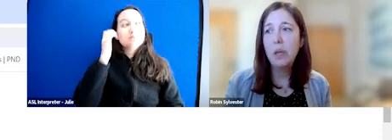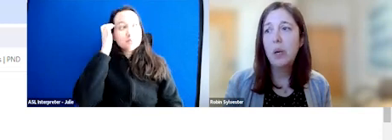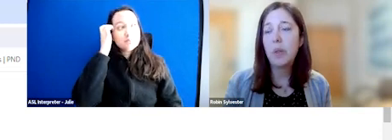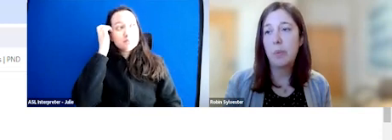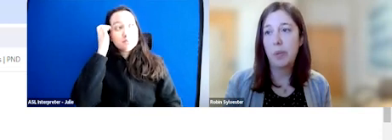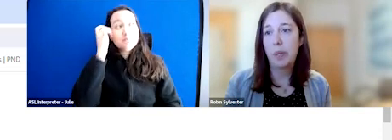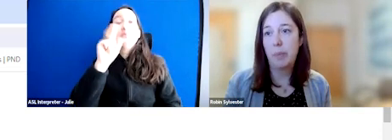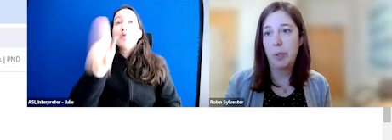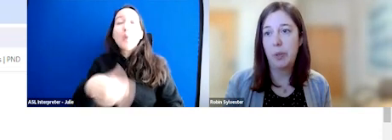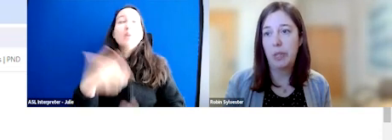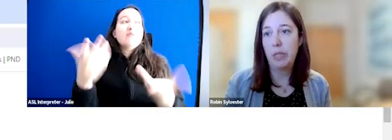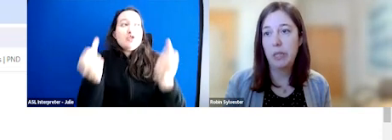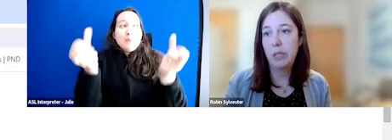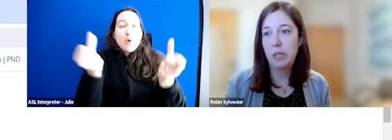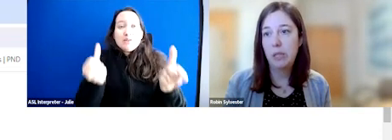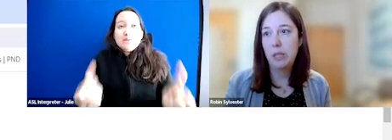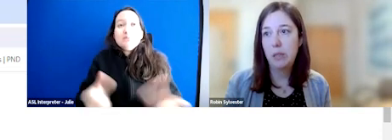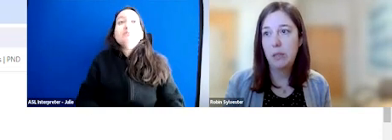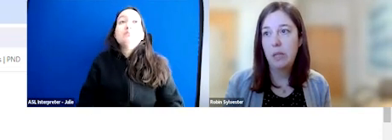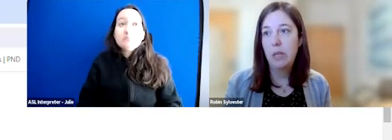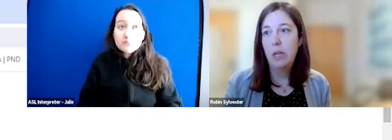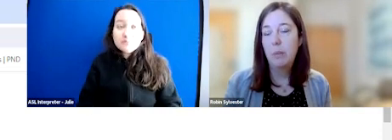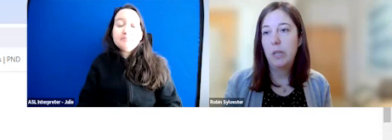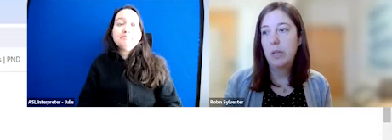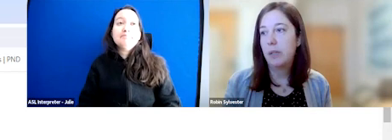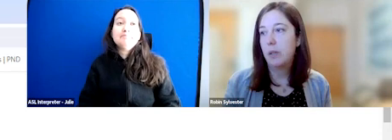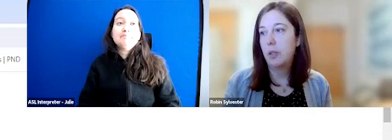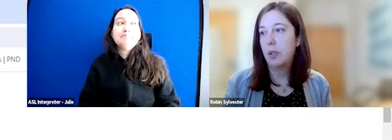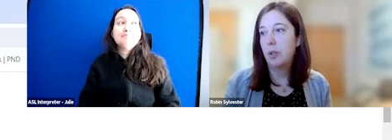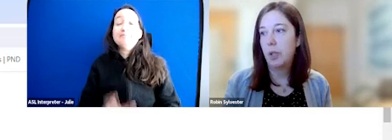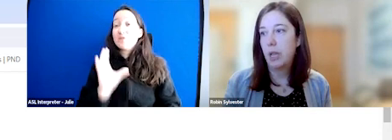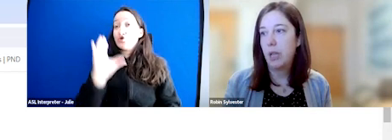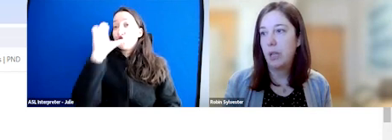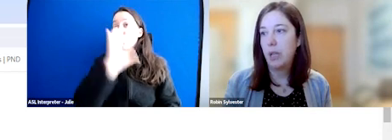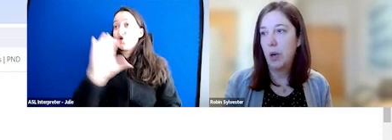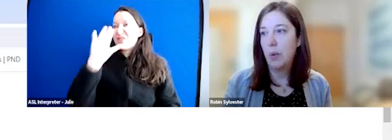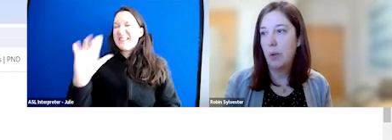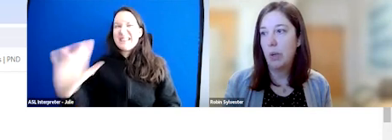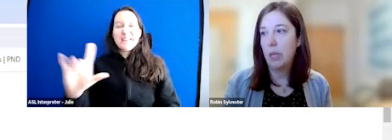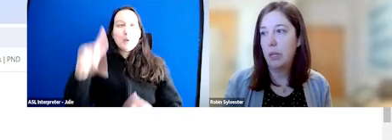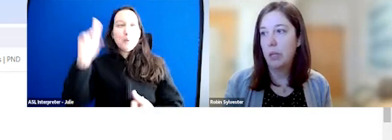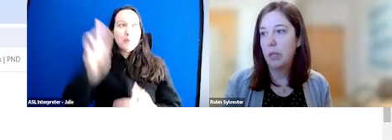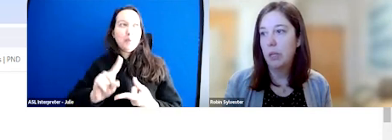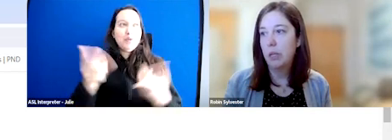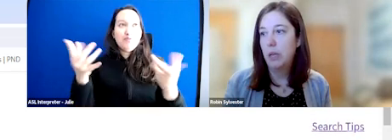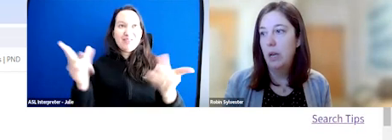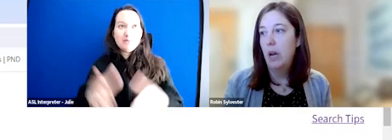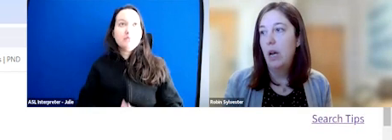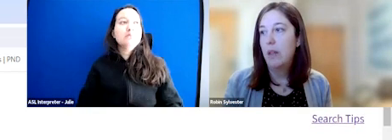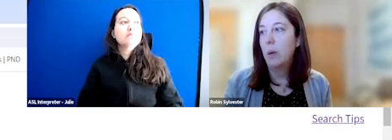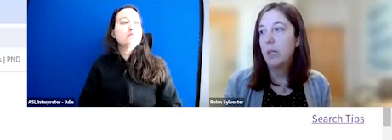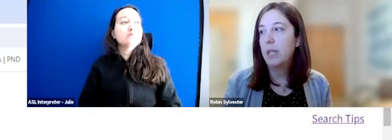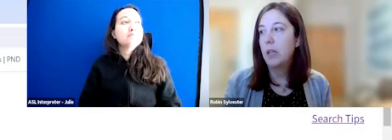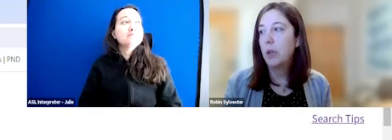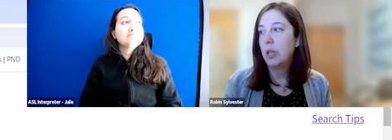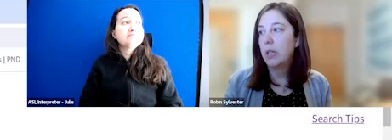and only go with the posted opportunities. I'm going to hit search, which I think it narrowed already. And